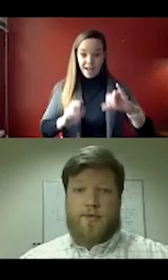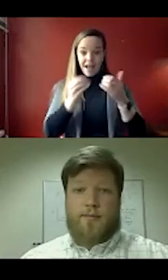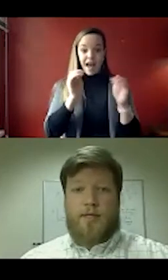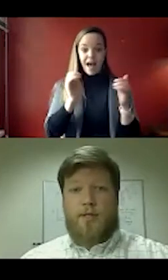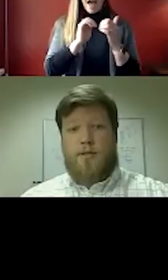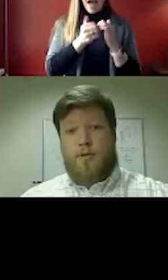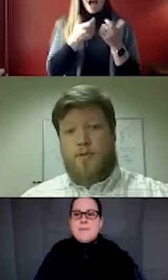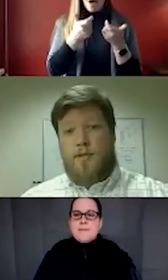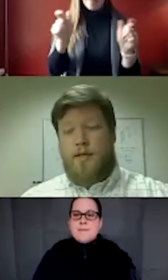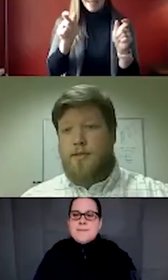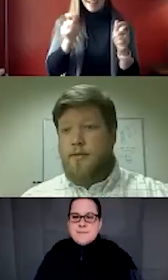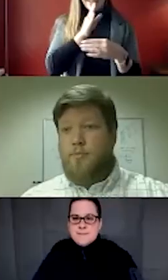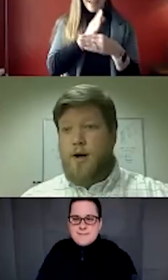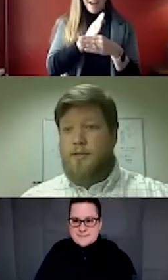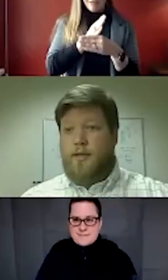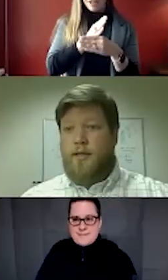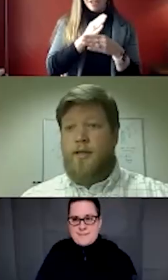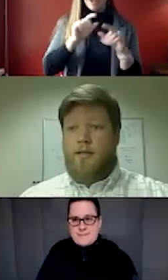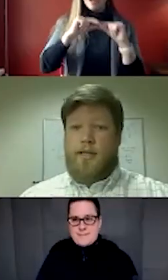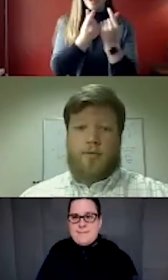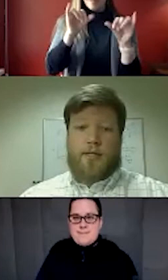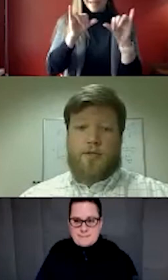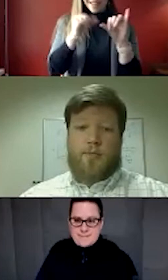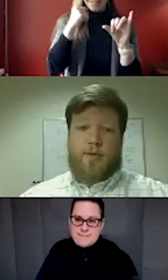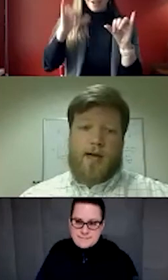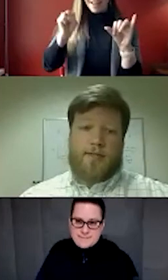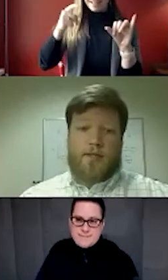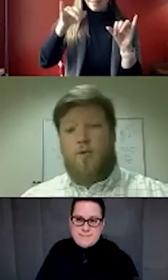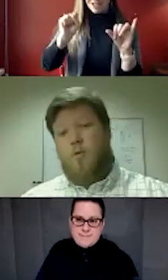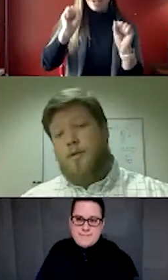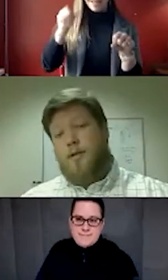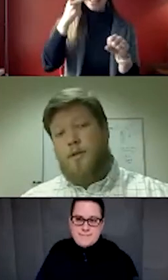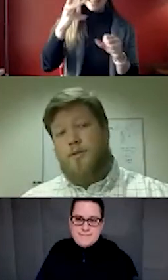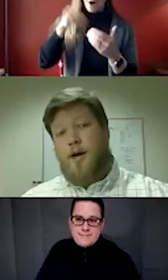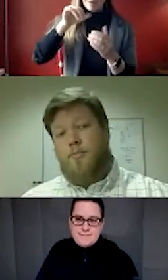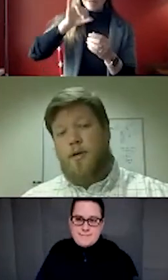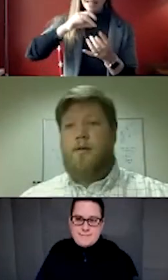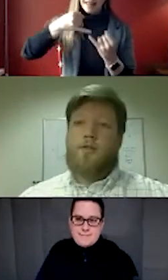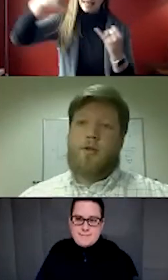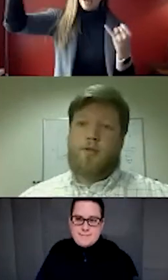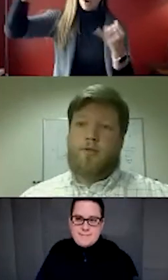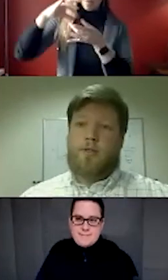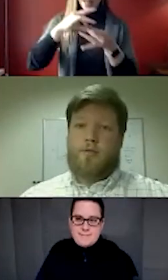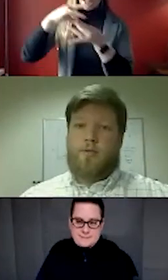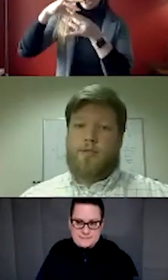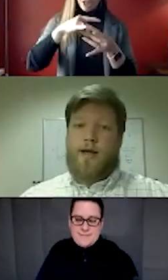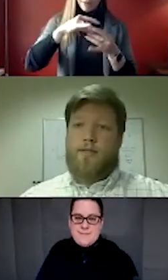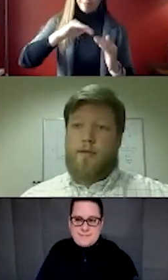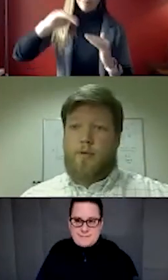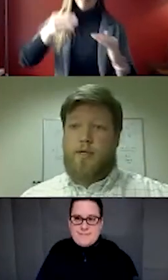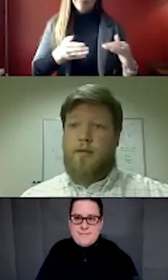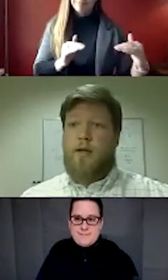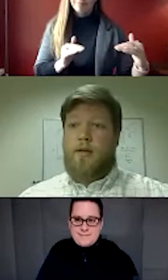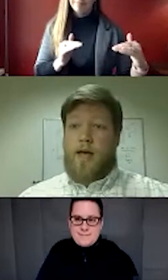is for that species. And what you can see is an approximately linear relationship. As neocortex goes up, so too does group size.